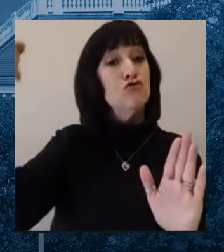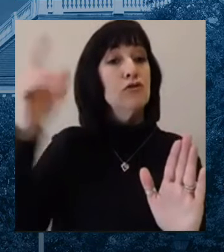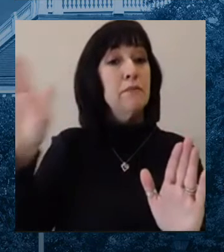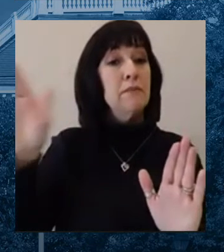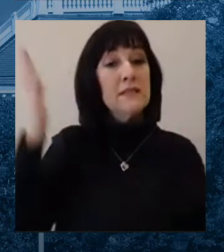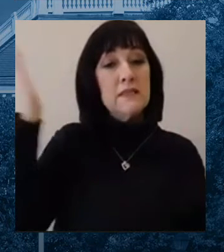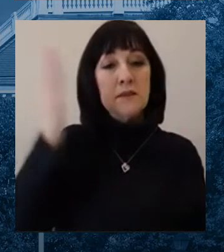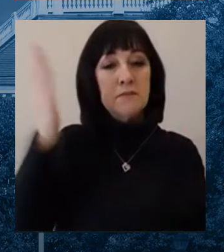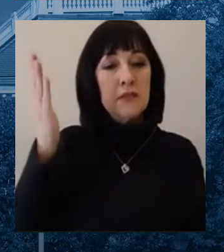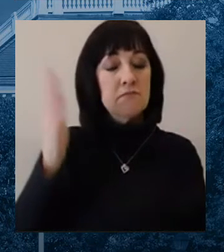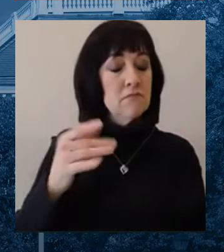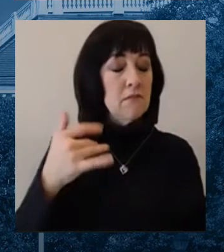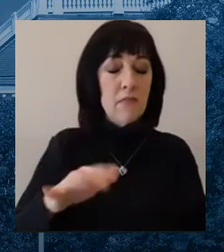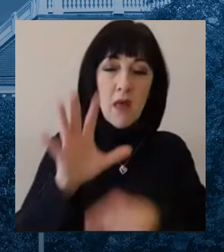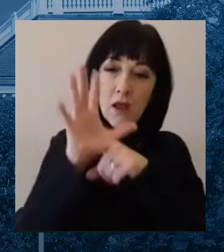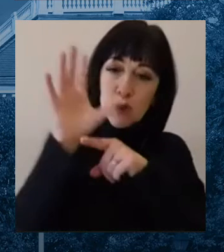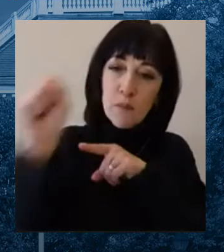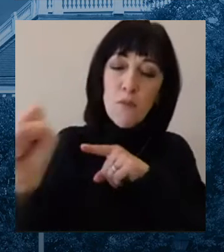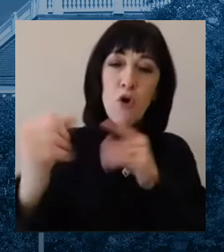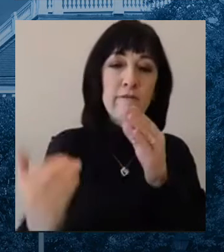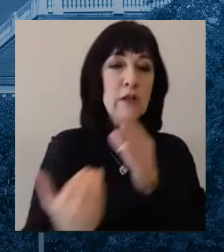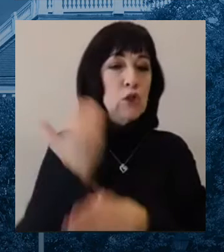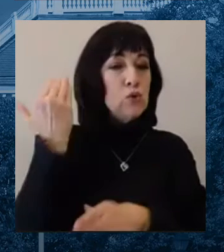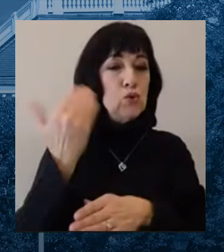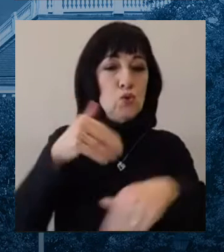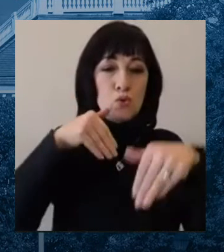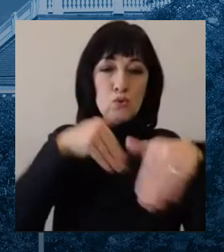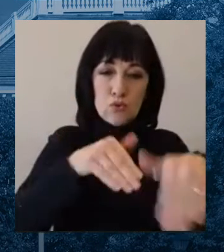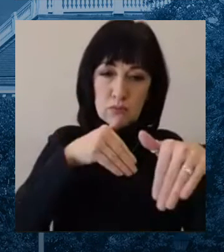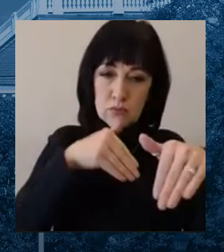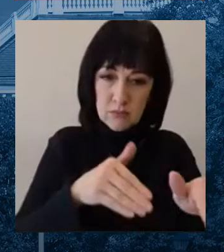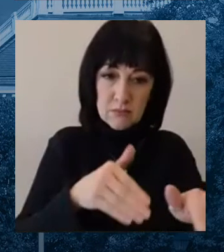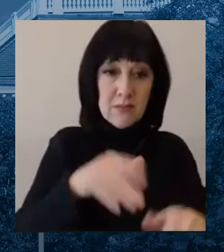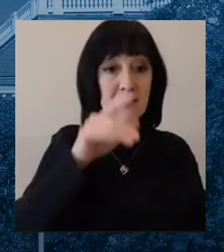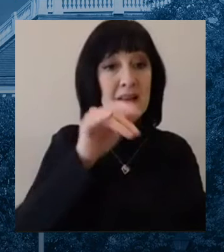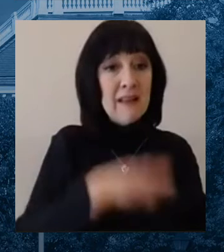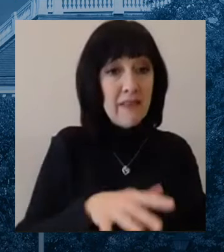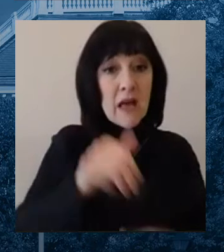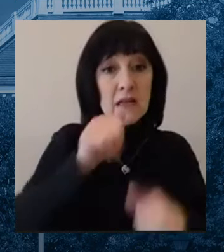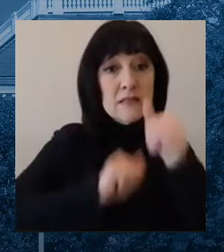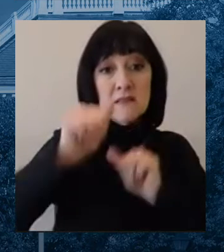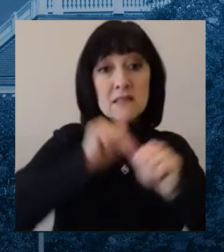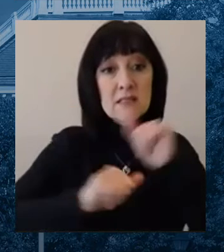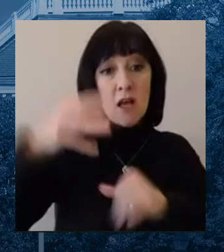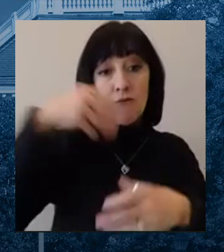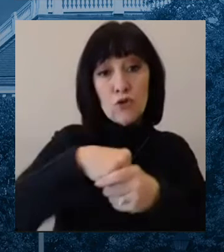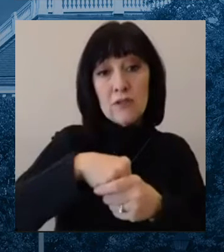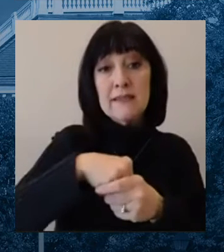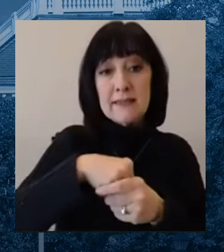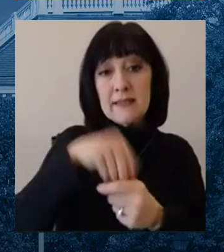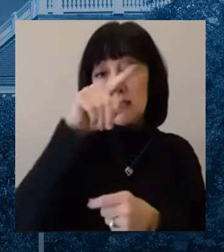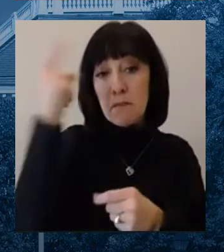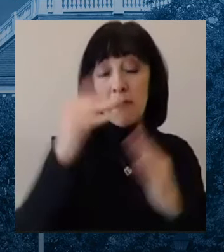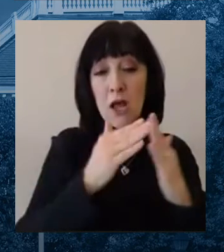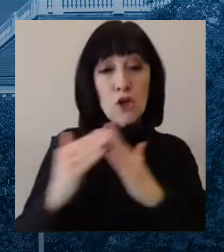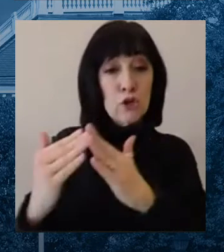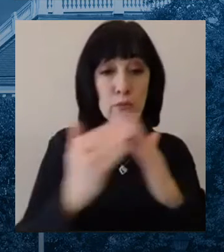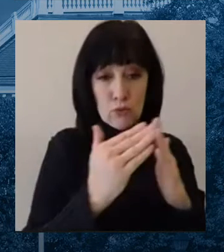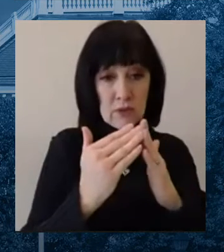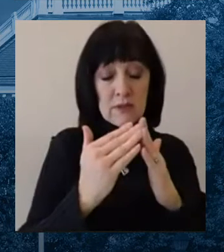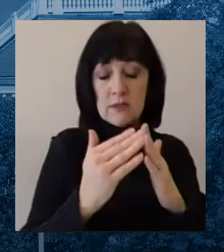new militancy, which has engulfed the Negro community, must not lead us to a distrust of all white